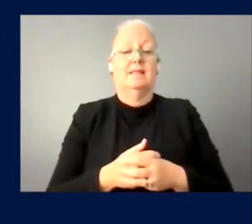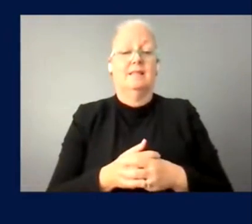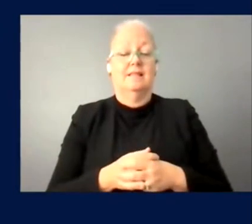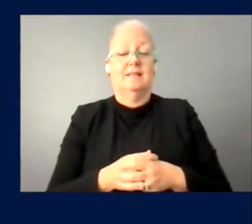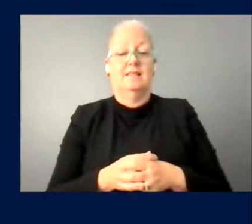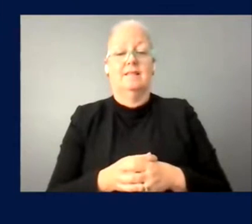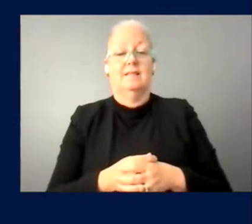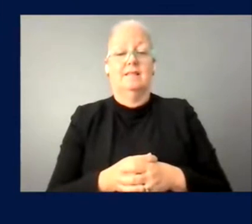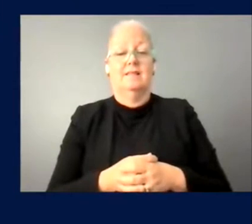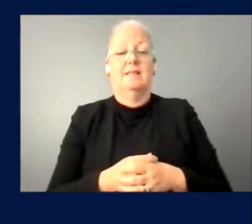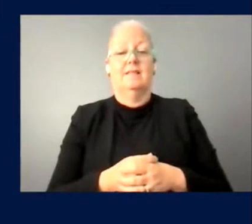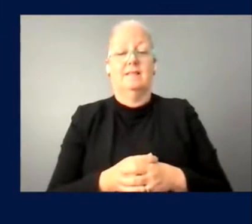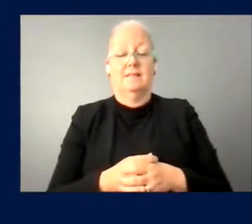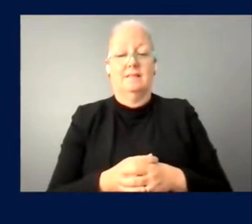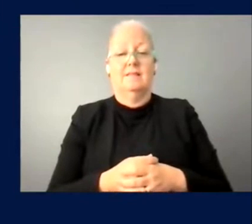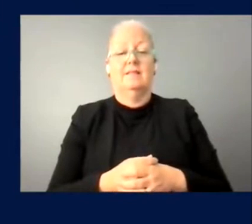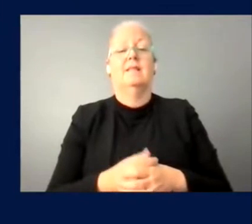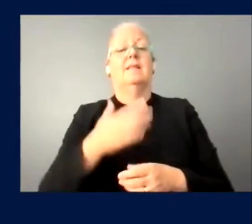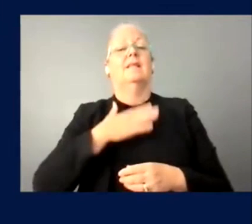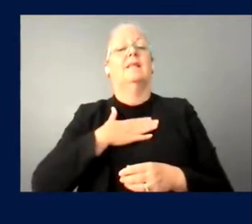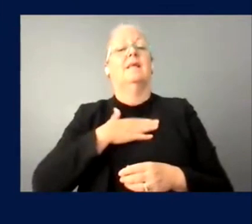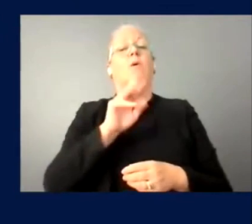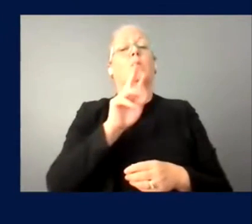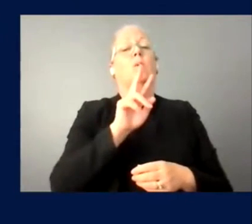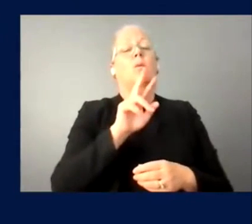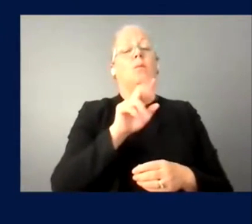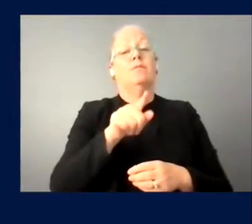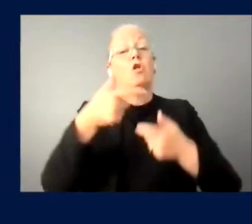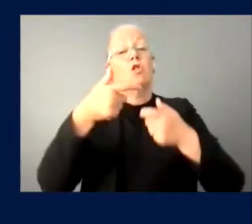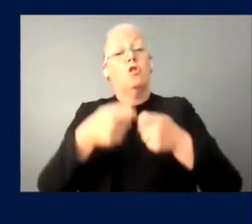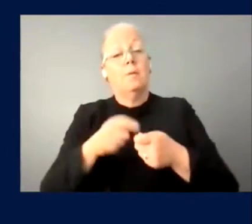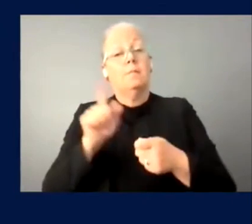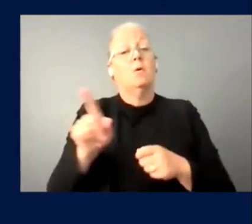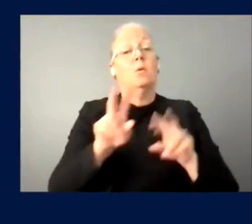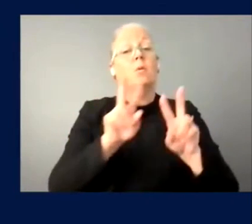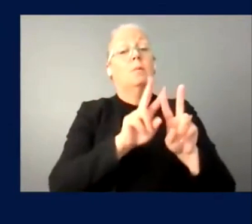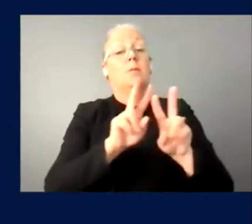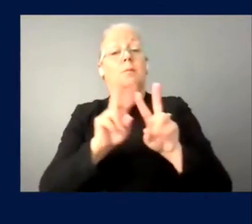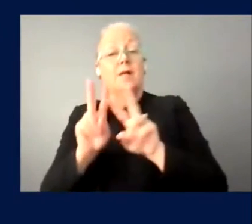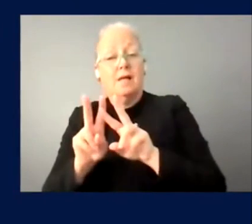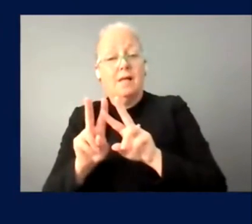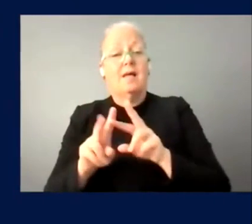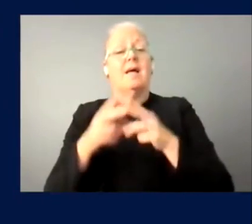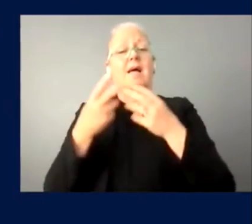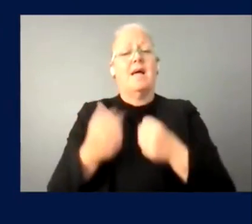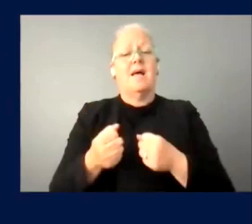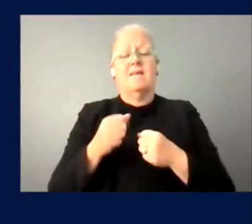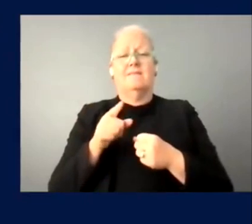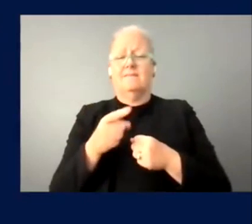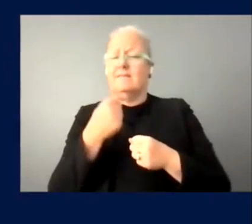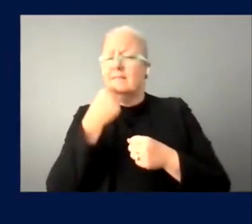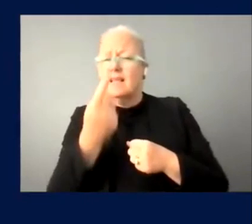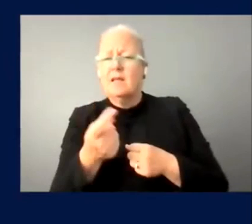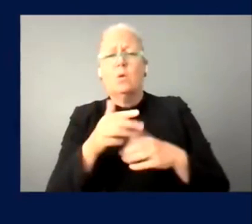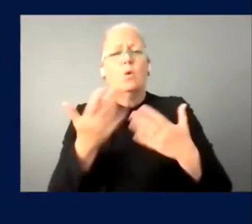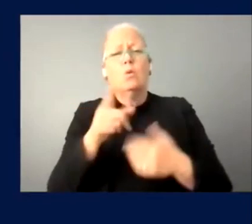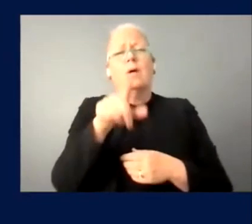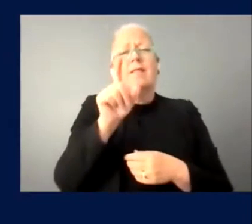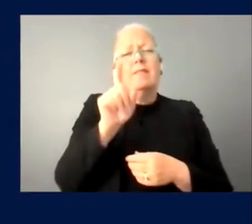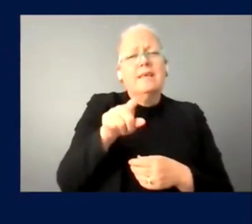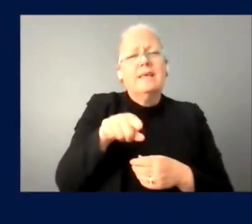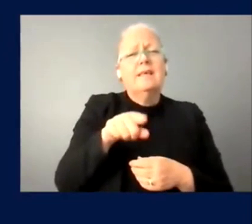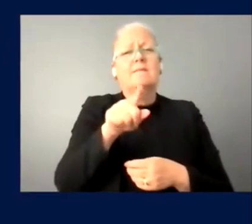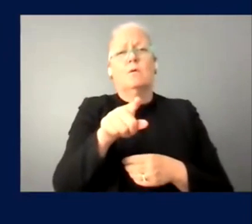website, which is helping autistic and disabled people to understand what we need for a match day, or in